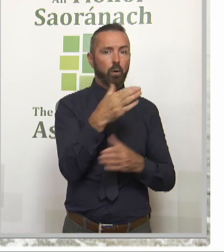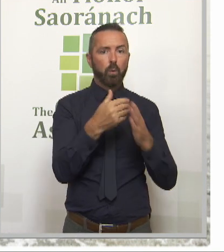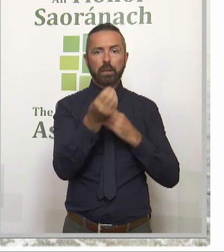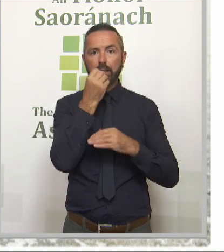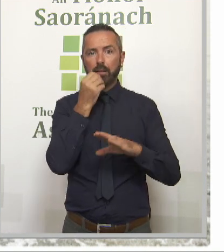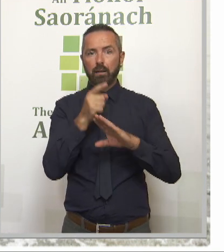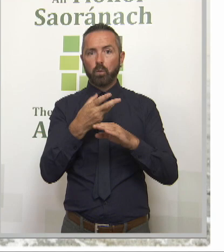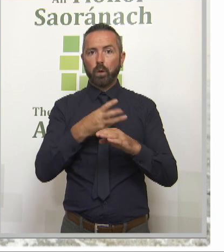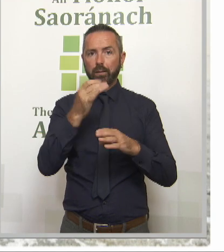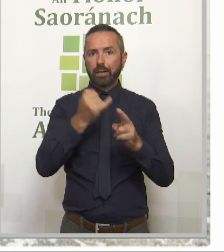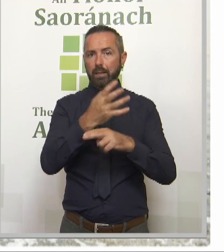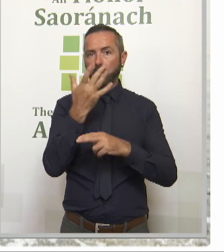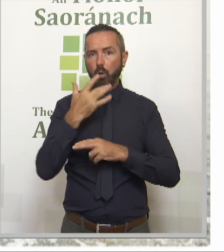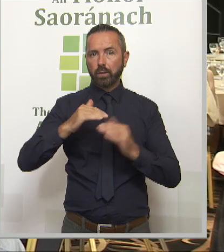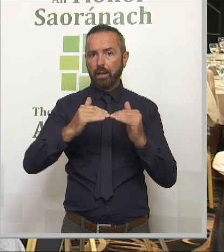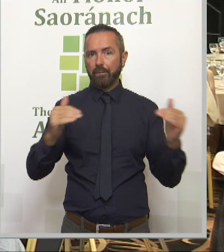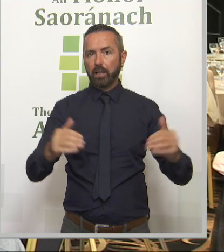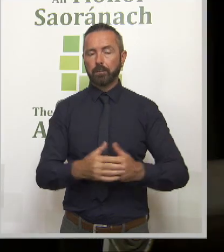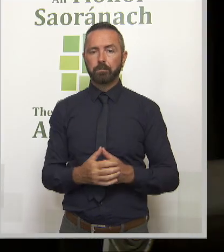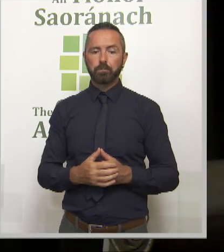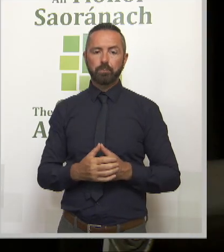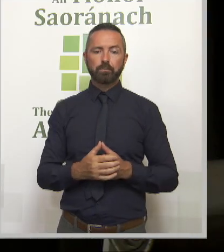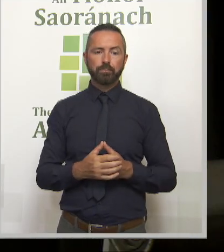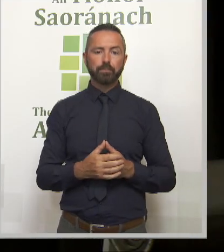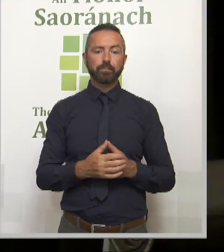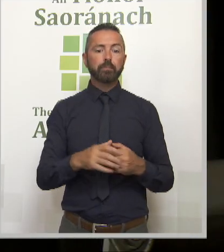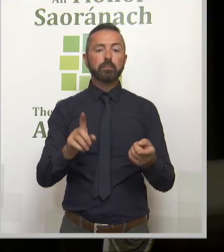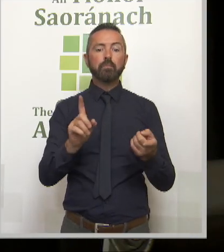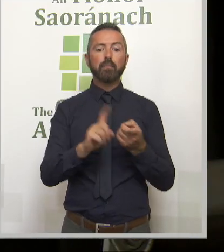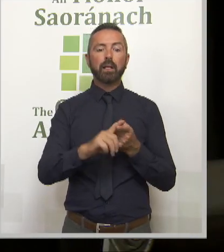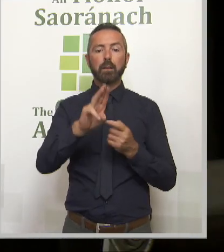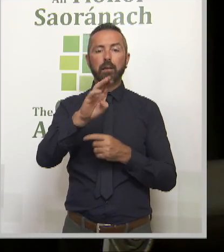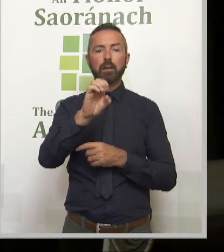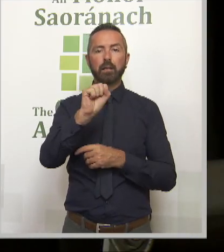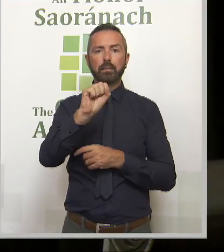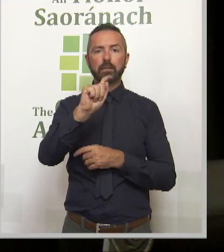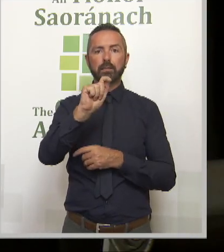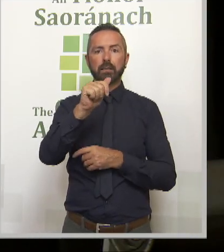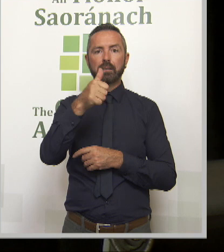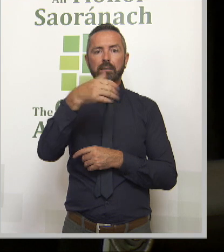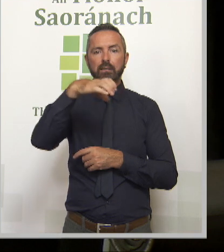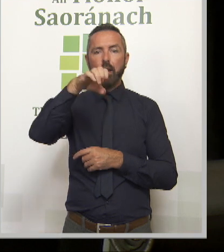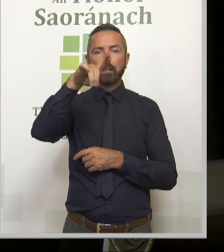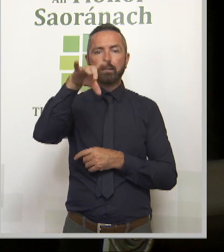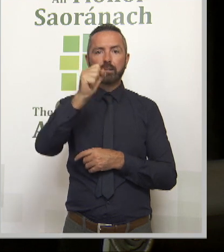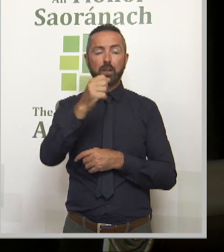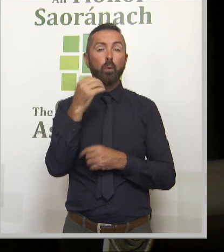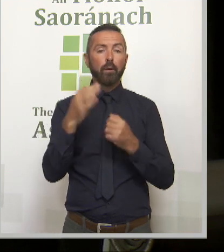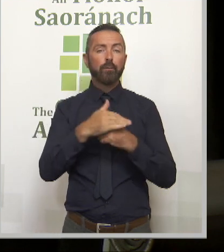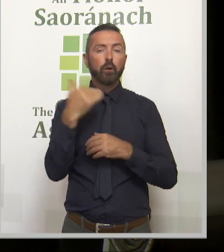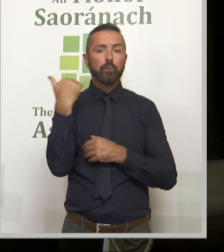find their way into the waterways. Pesticides are classic examples of this and often affect species that they were